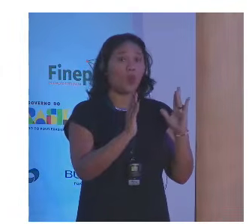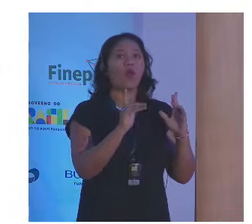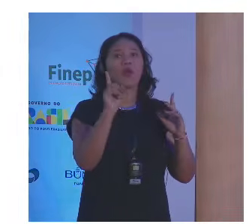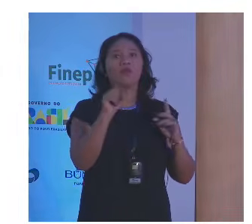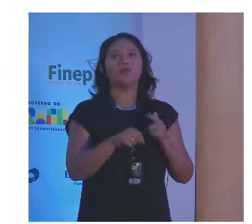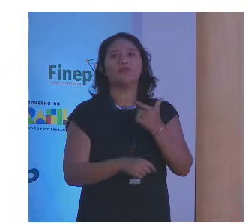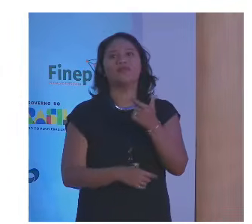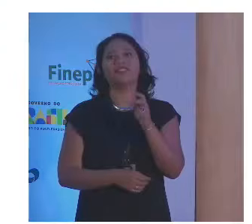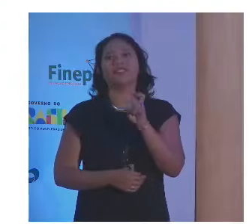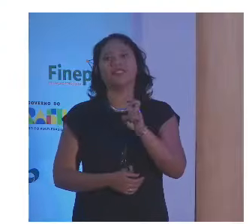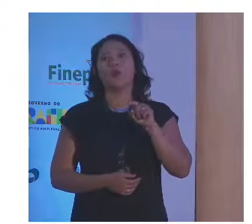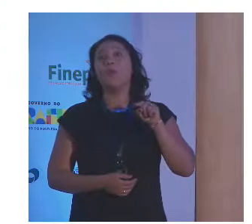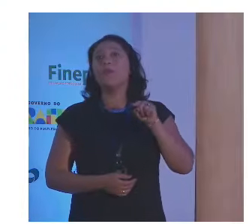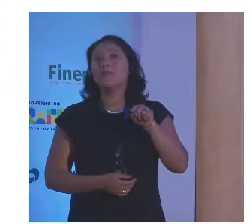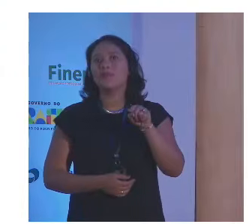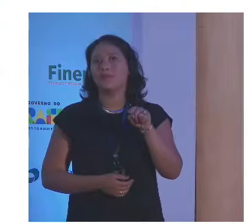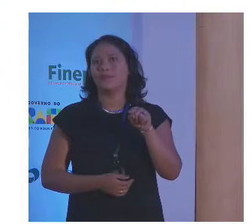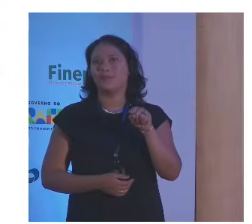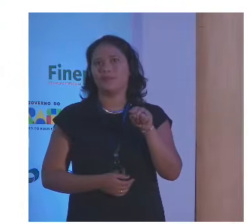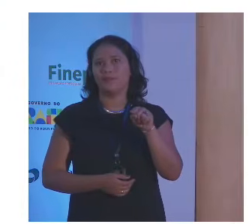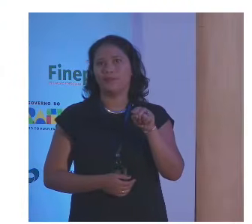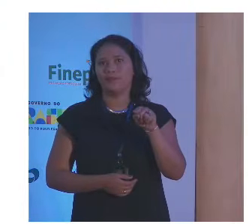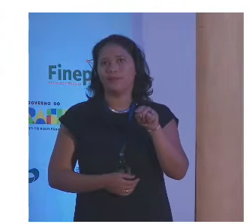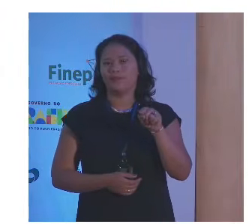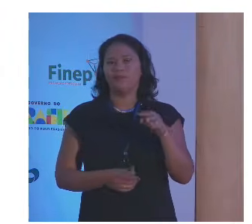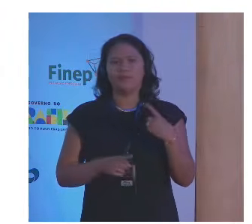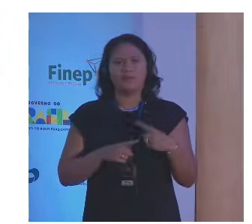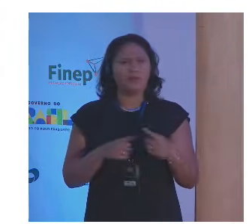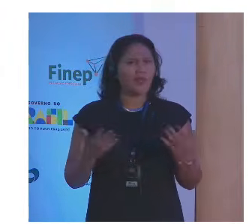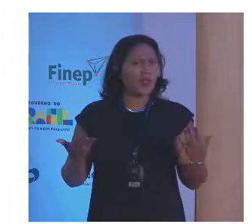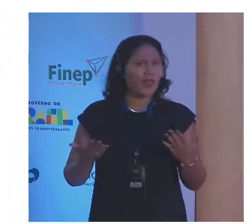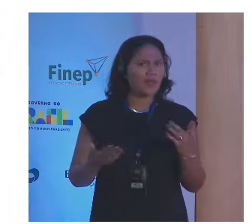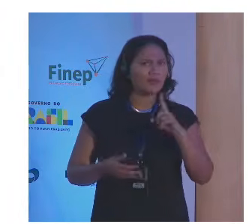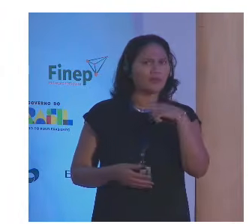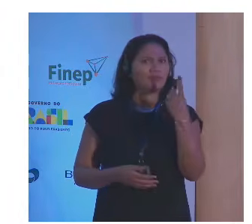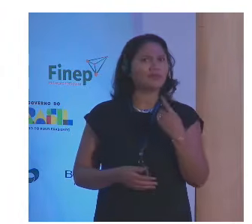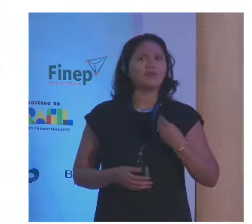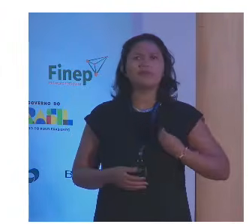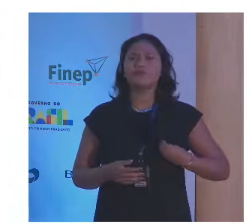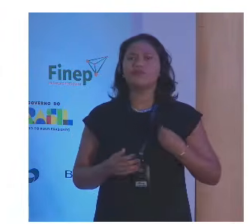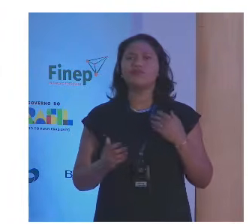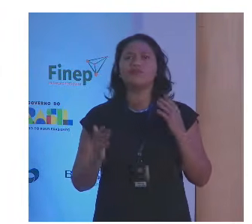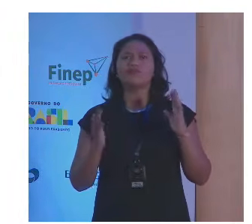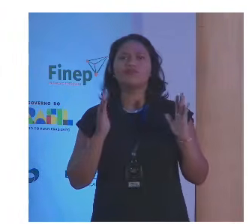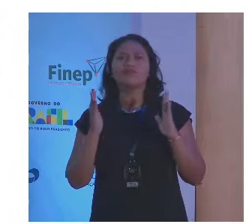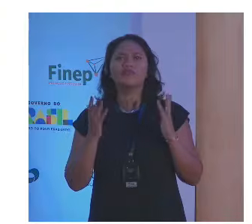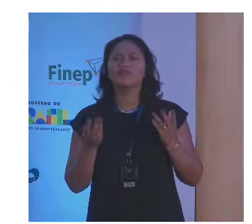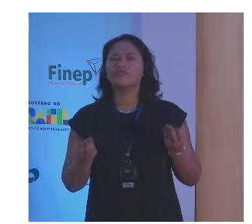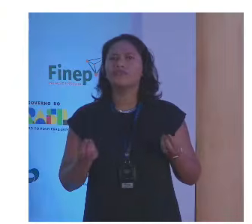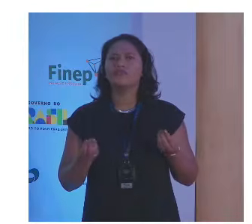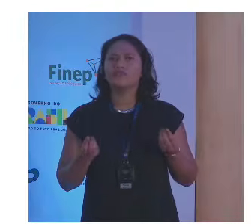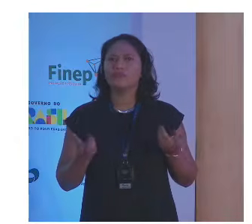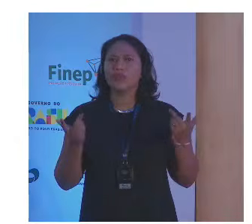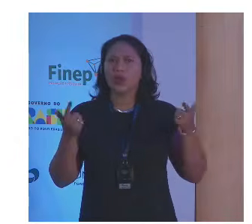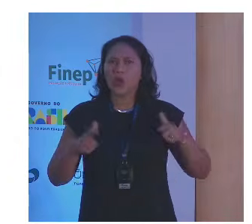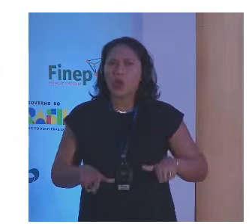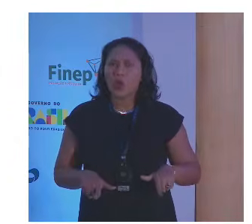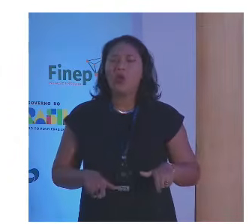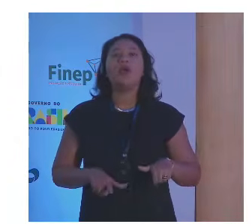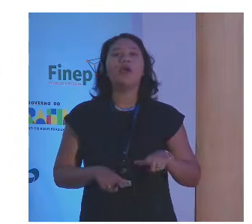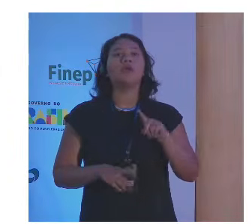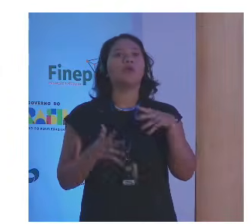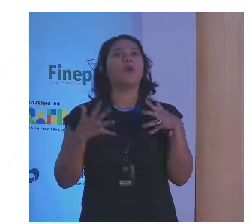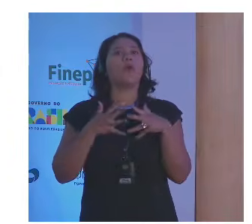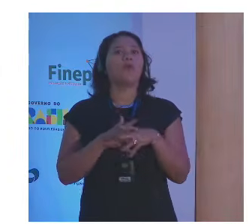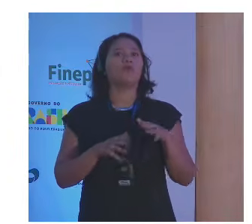125,000 years ago. So why are we not now heading for a glacial period? Well, it's more complicated. It depends